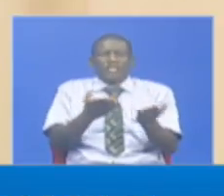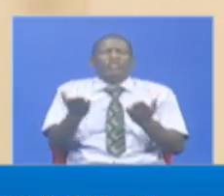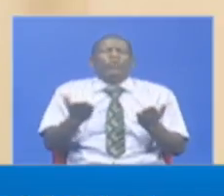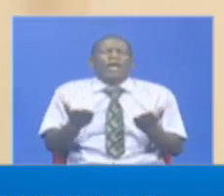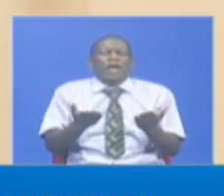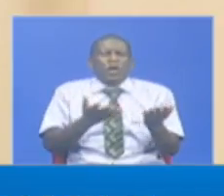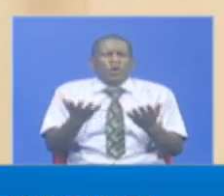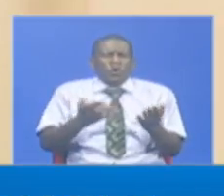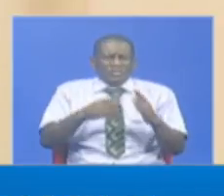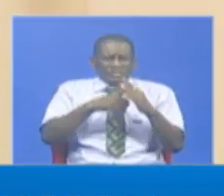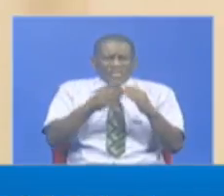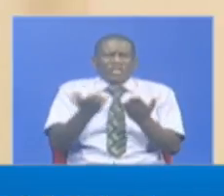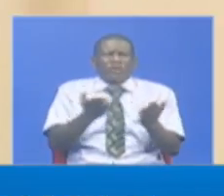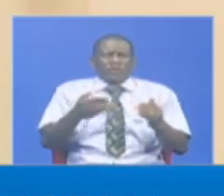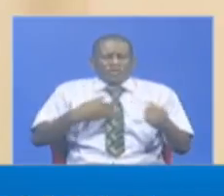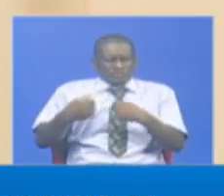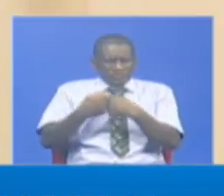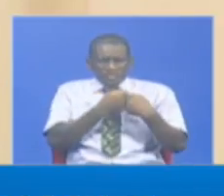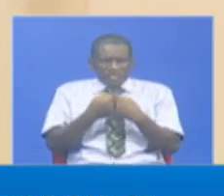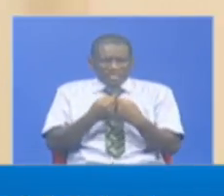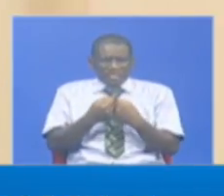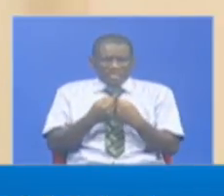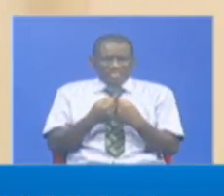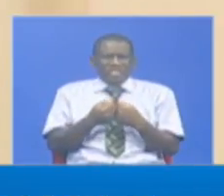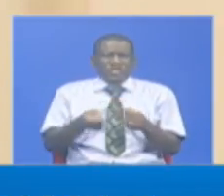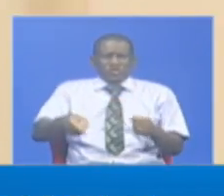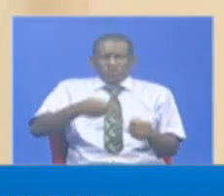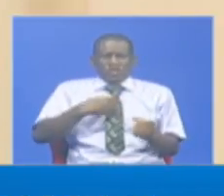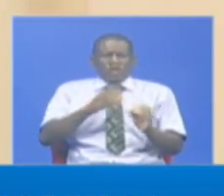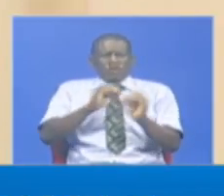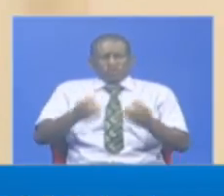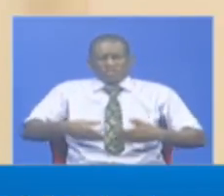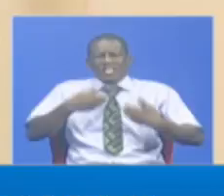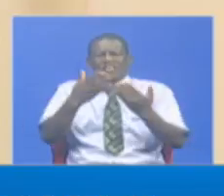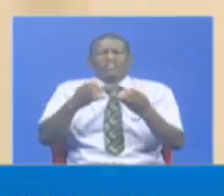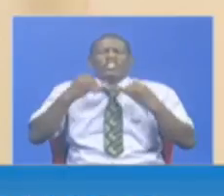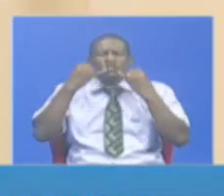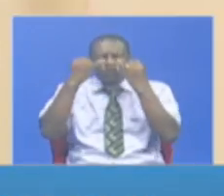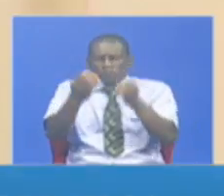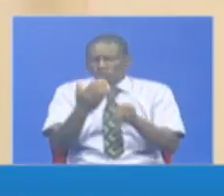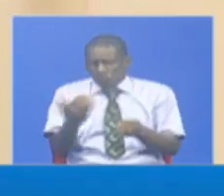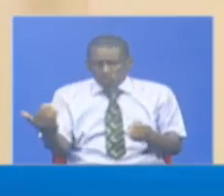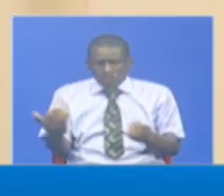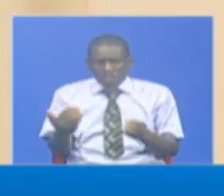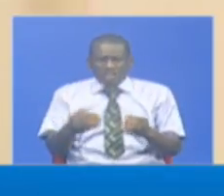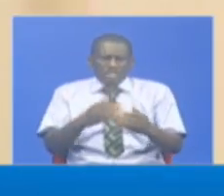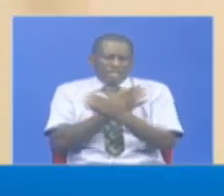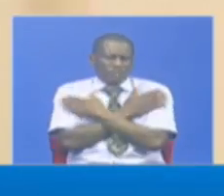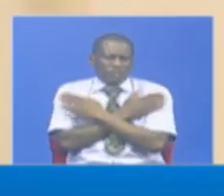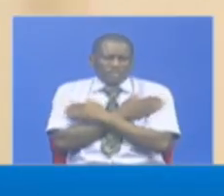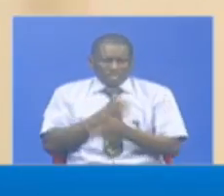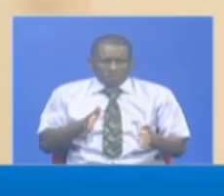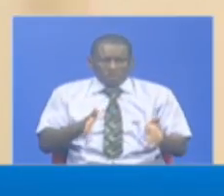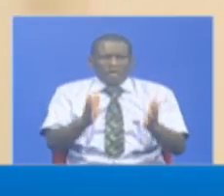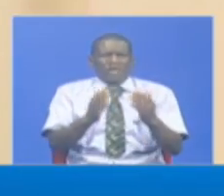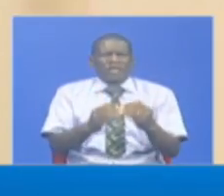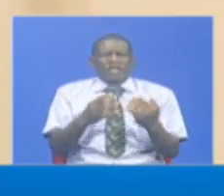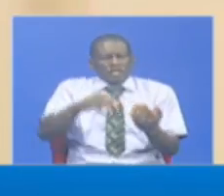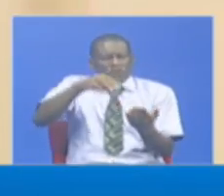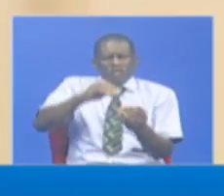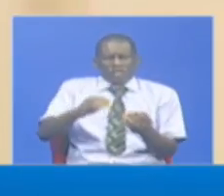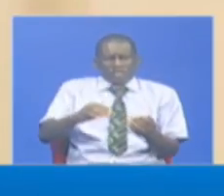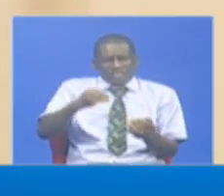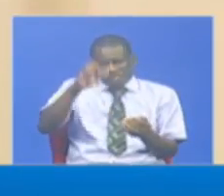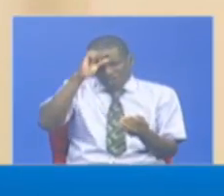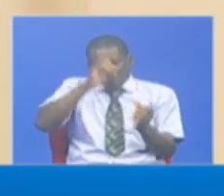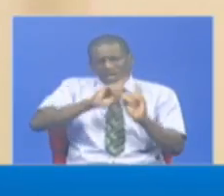we have had challenges is we have not provided information to children in a friendly manner. The state has not made